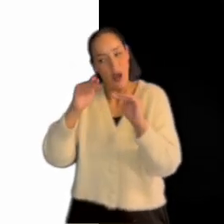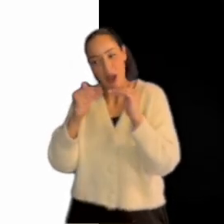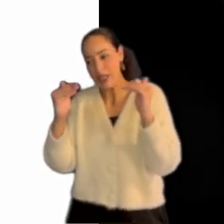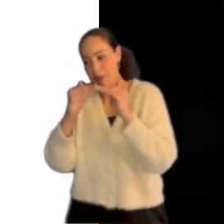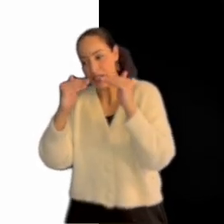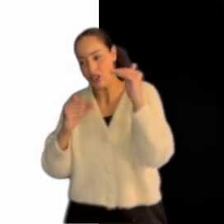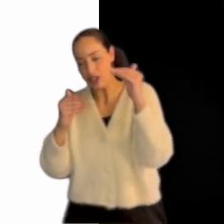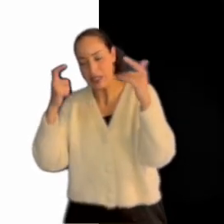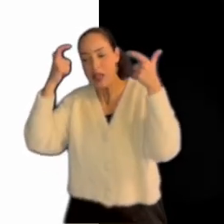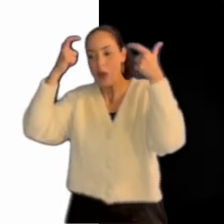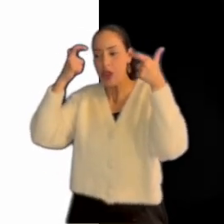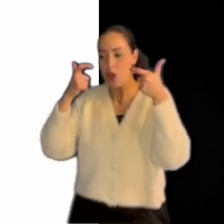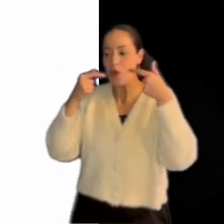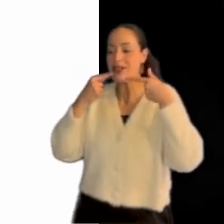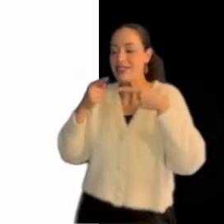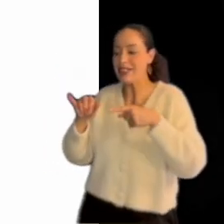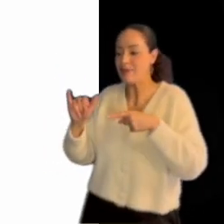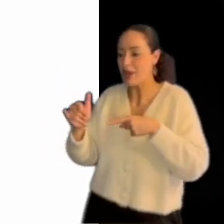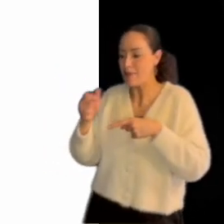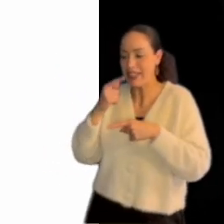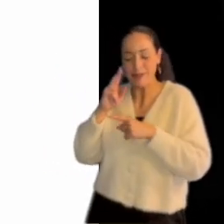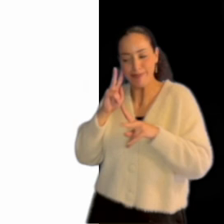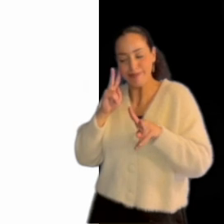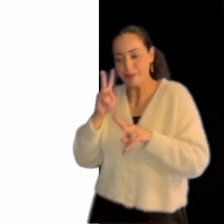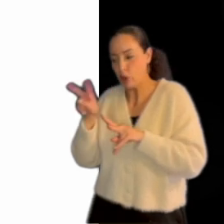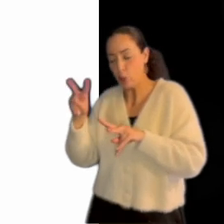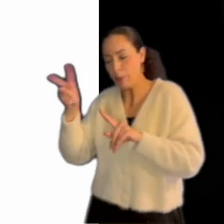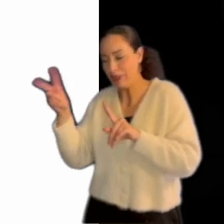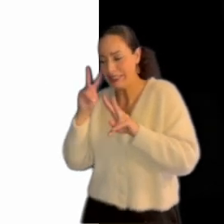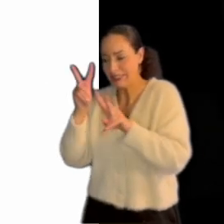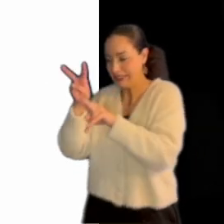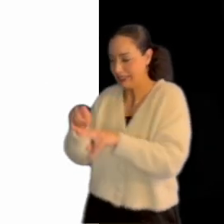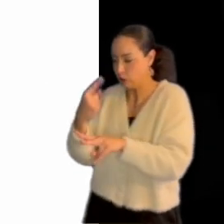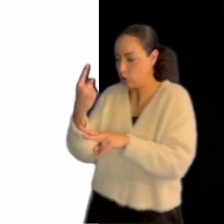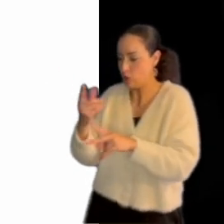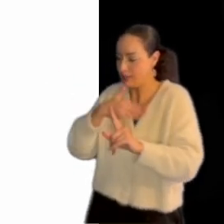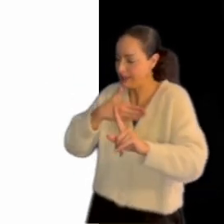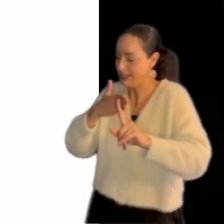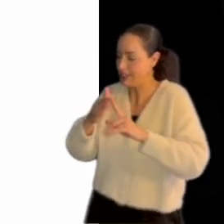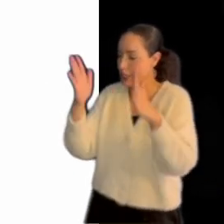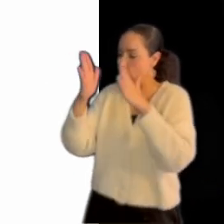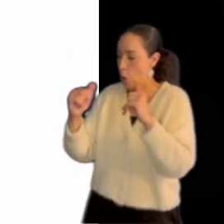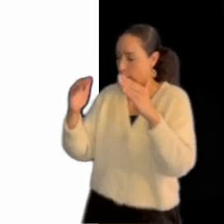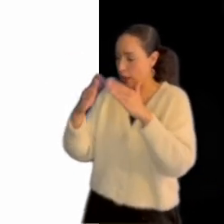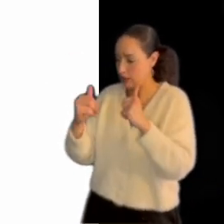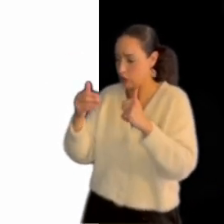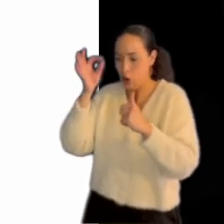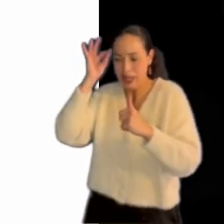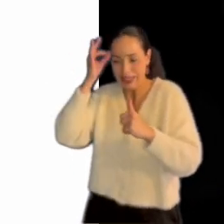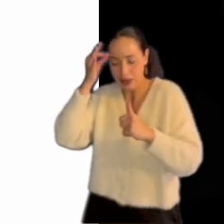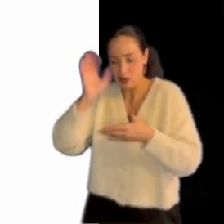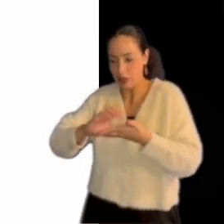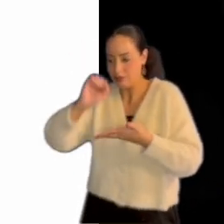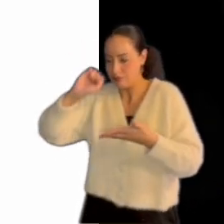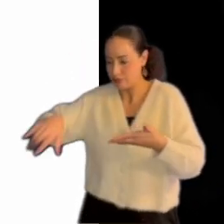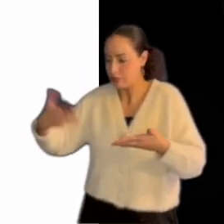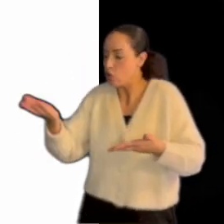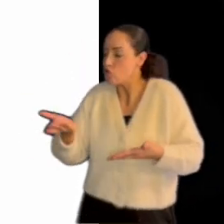yourself intentionally homeless, which means that the local authority could withdraw your right to provide you with alternative